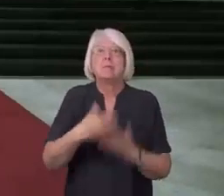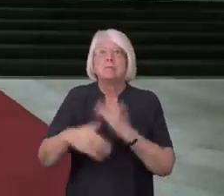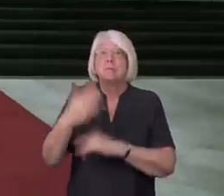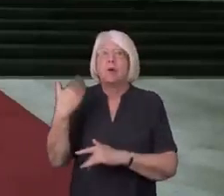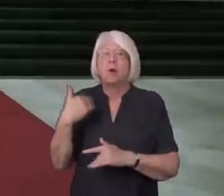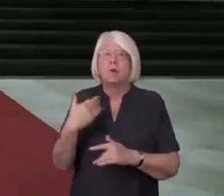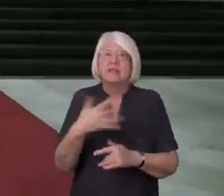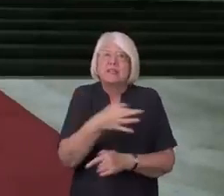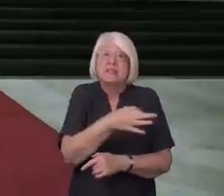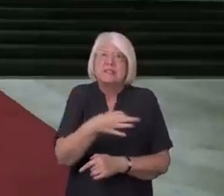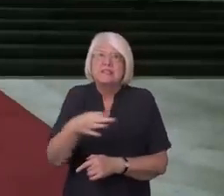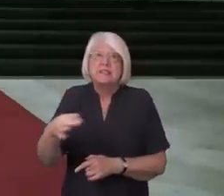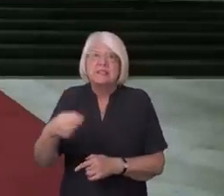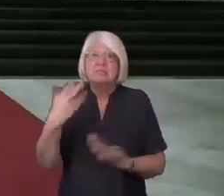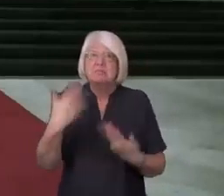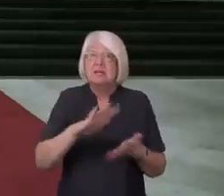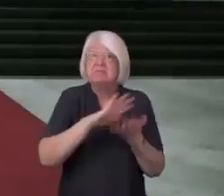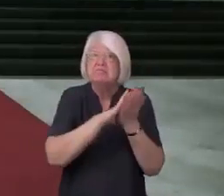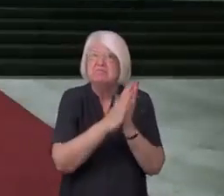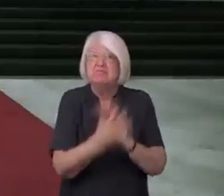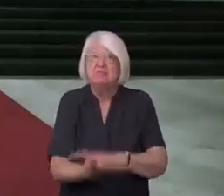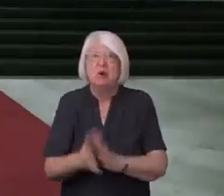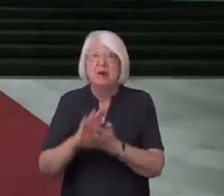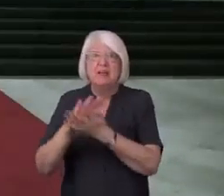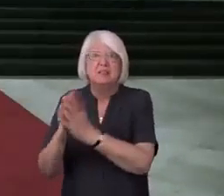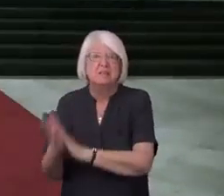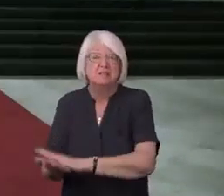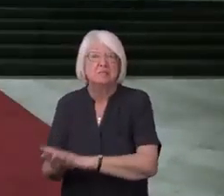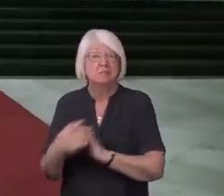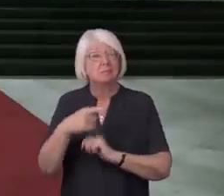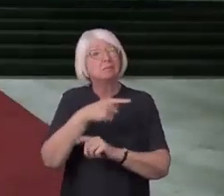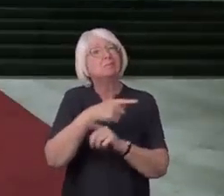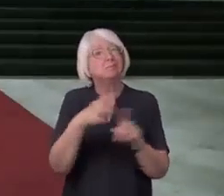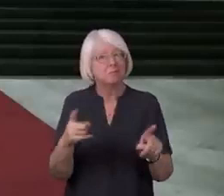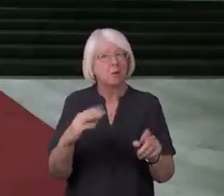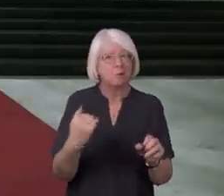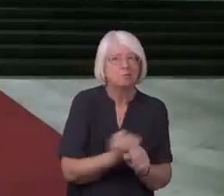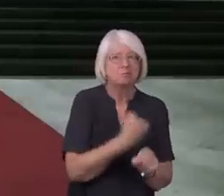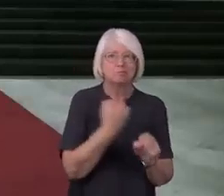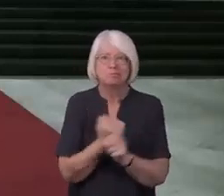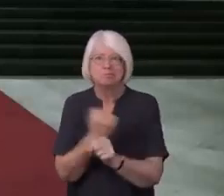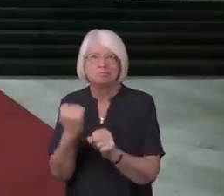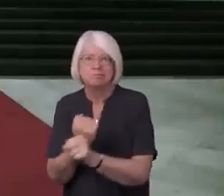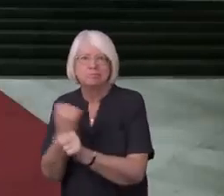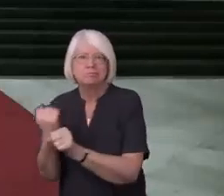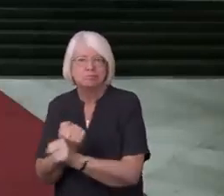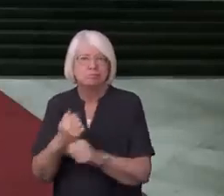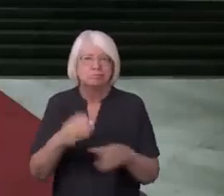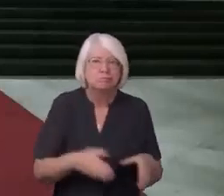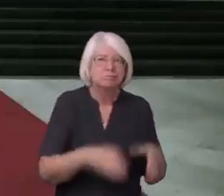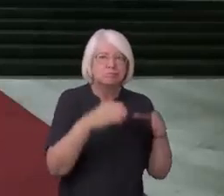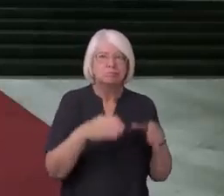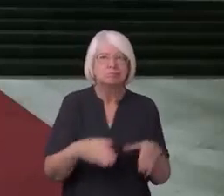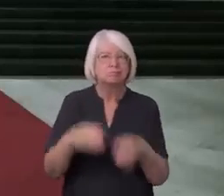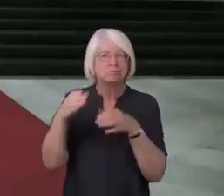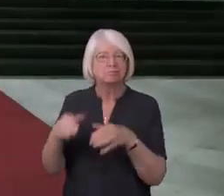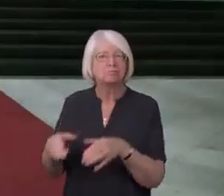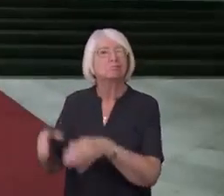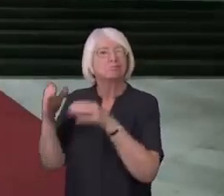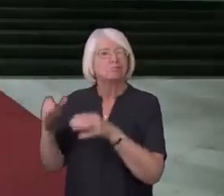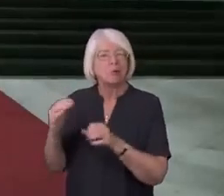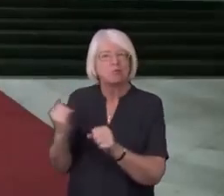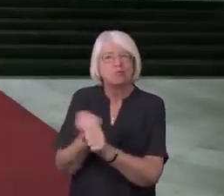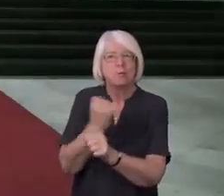ancient ruins. They shall raise up the former devastations. They shall repair